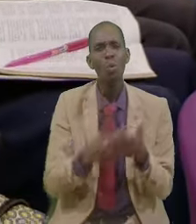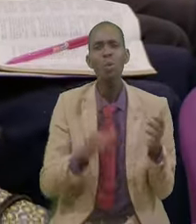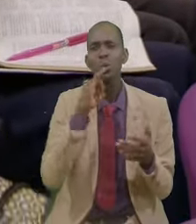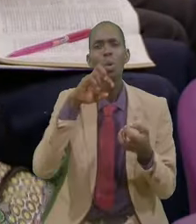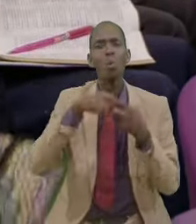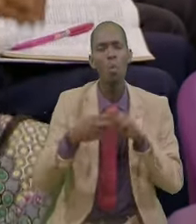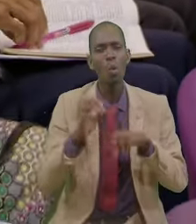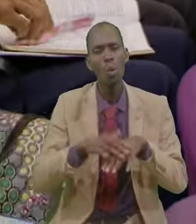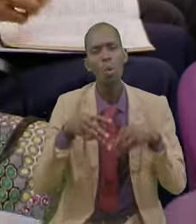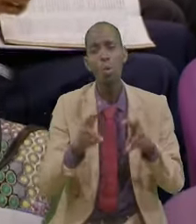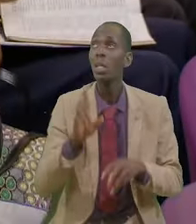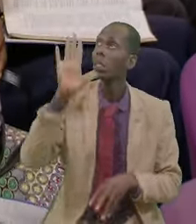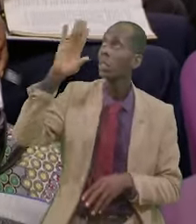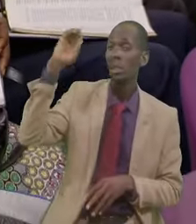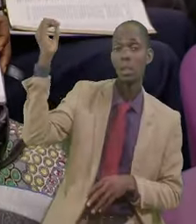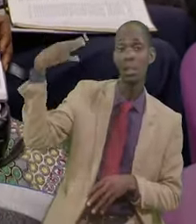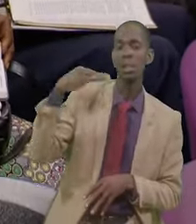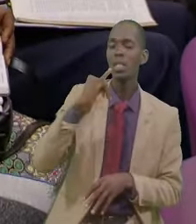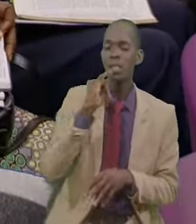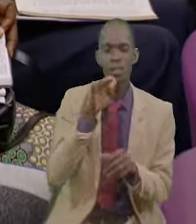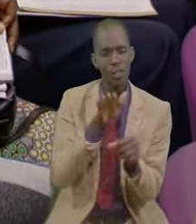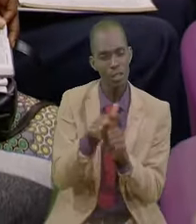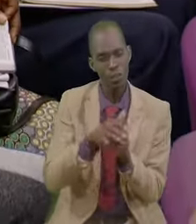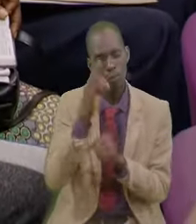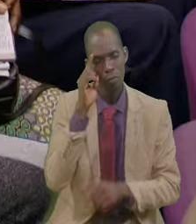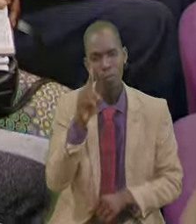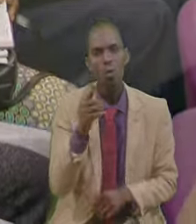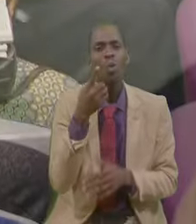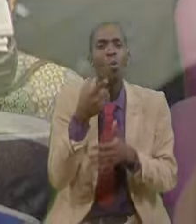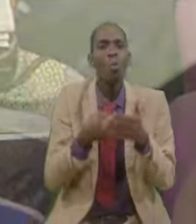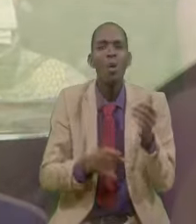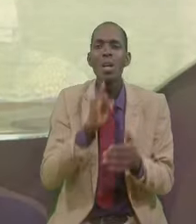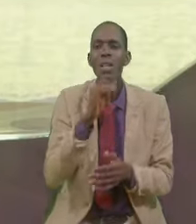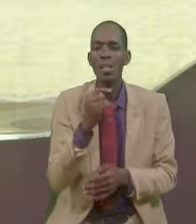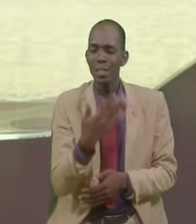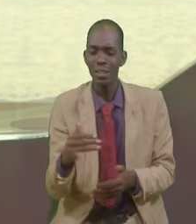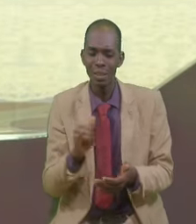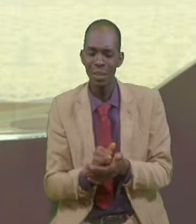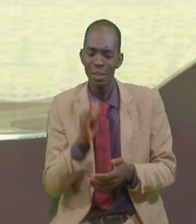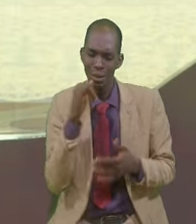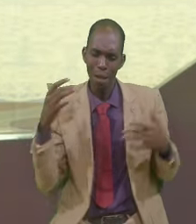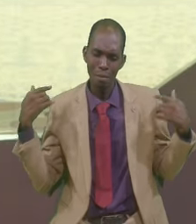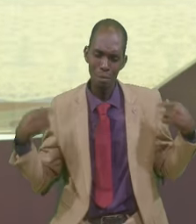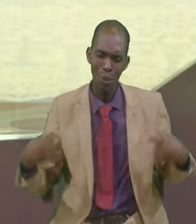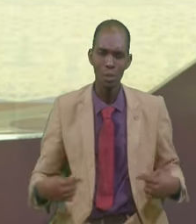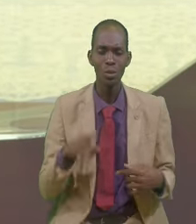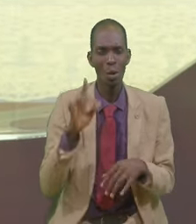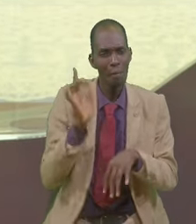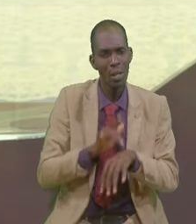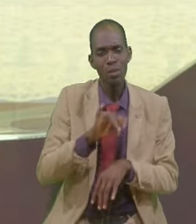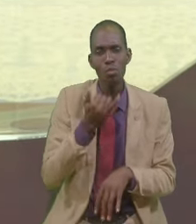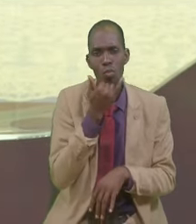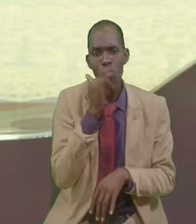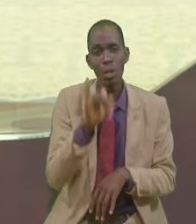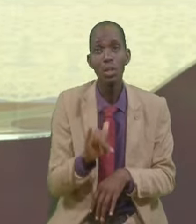problem on your way? His grace is sufficient for you. What's the thing that is pinching you tonight? His grace is sufficient for